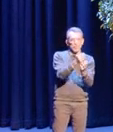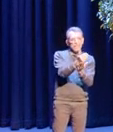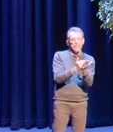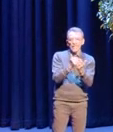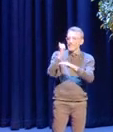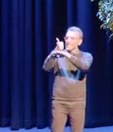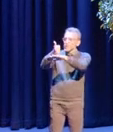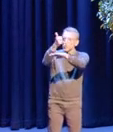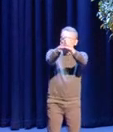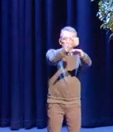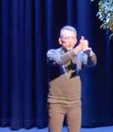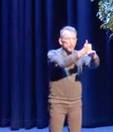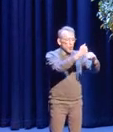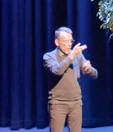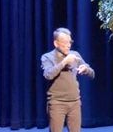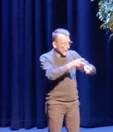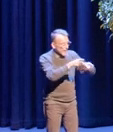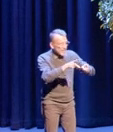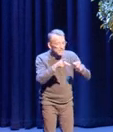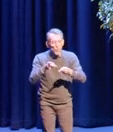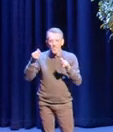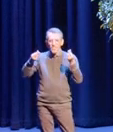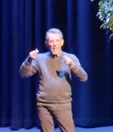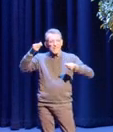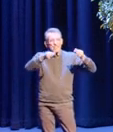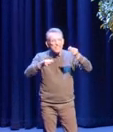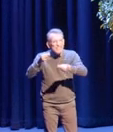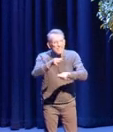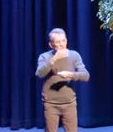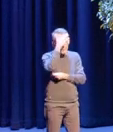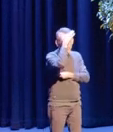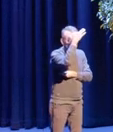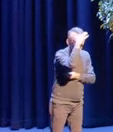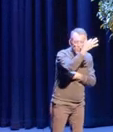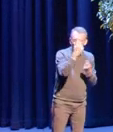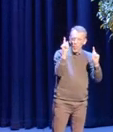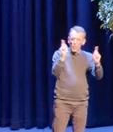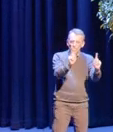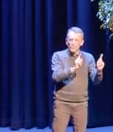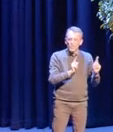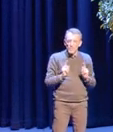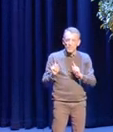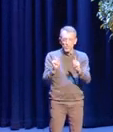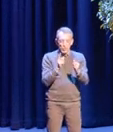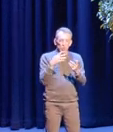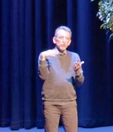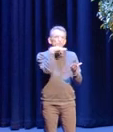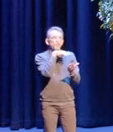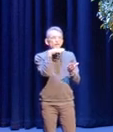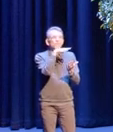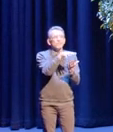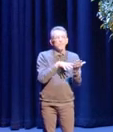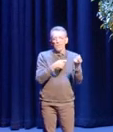the mechanism, the financing, the procedures, the principles? And so I went away and started to draft this as an academic